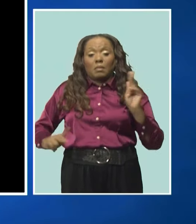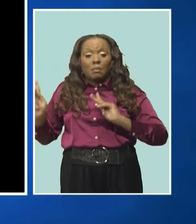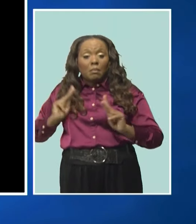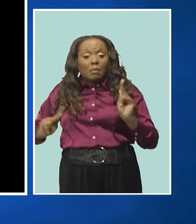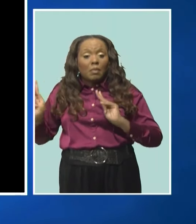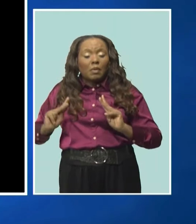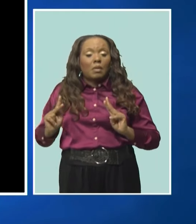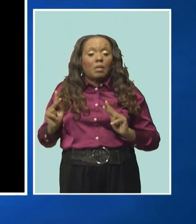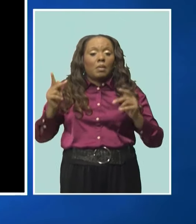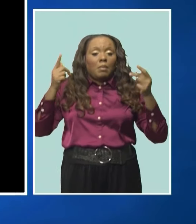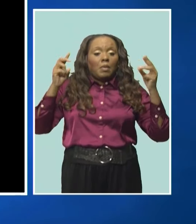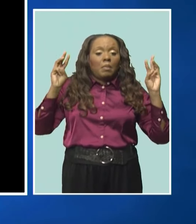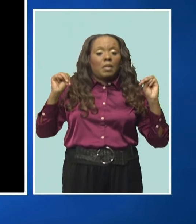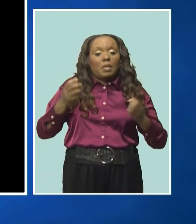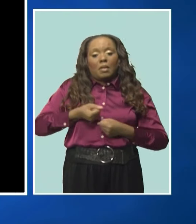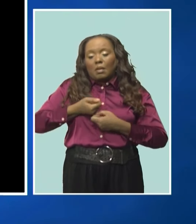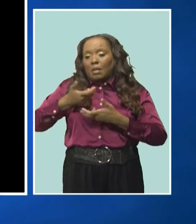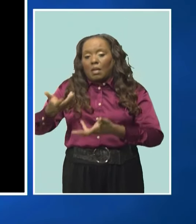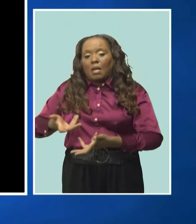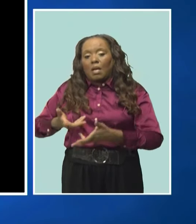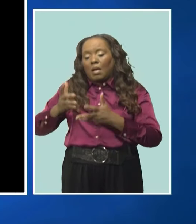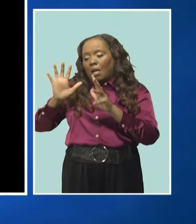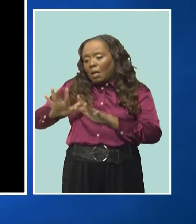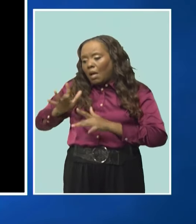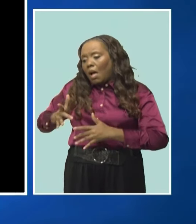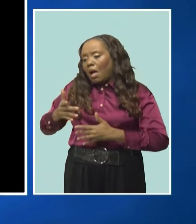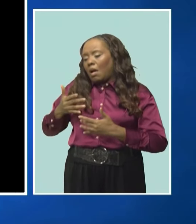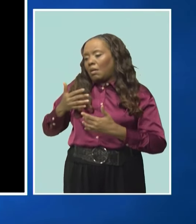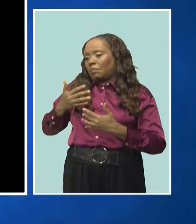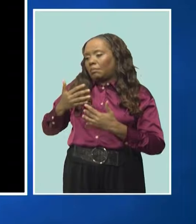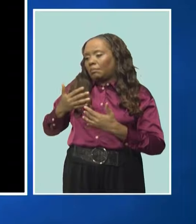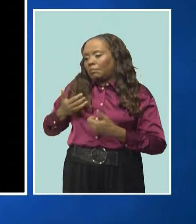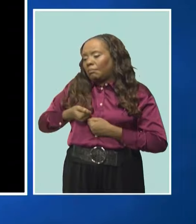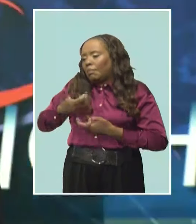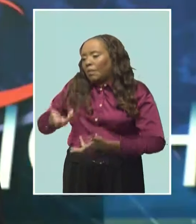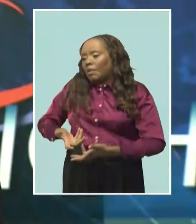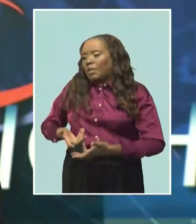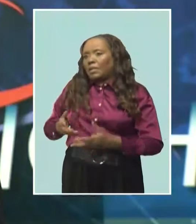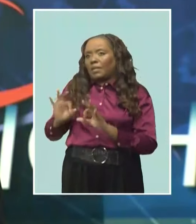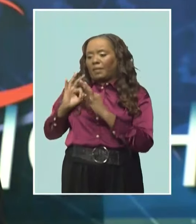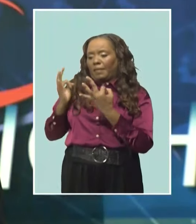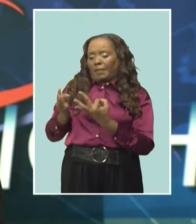Barbados, Prime Minister Motley extends condolences to Mr. Yearwood's family.